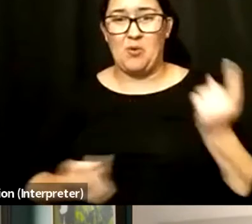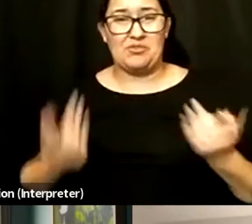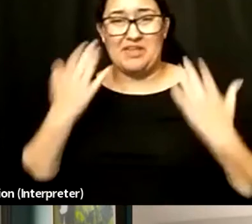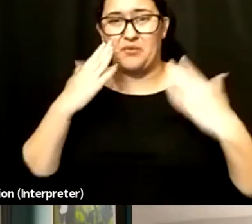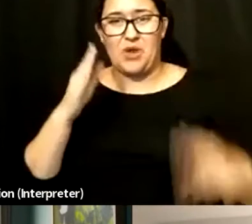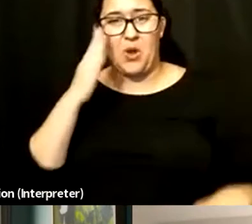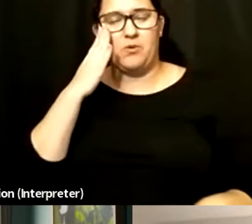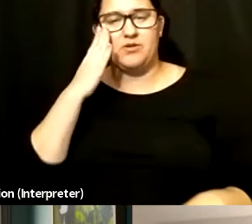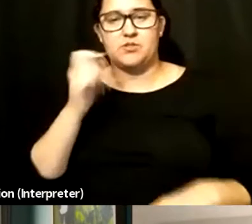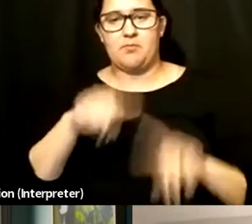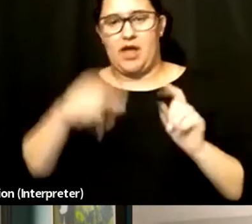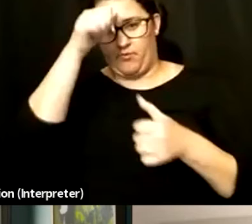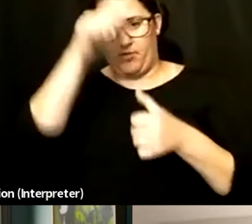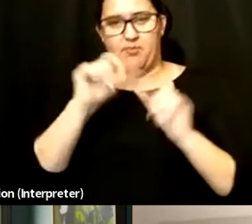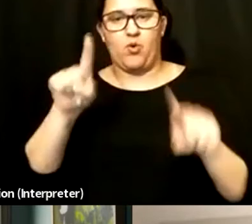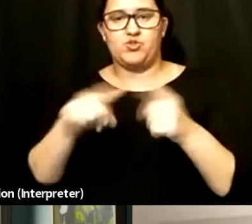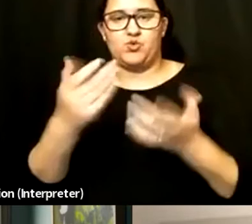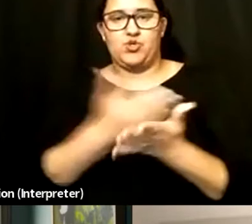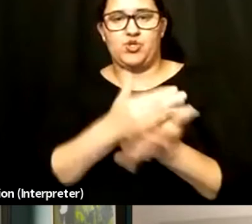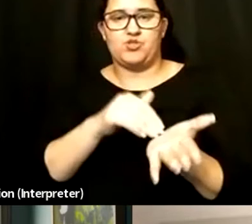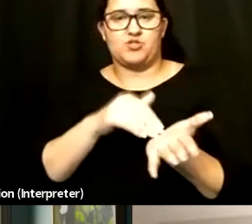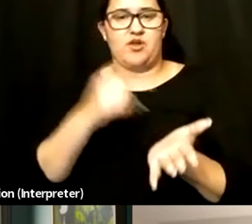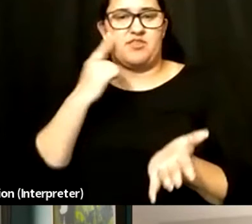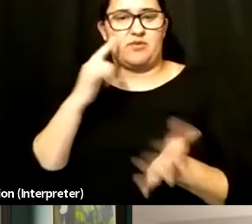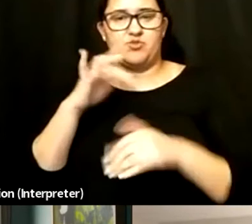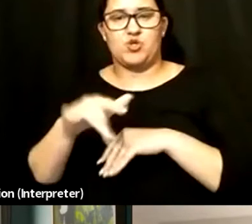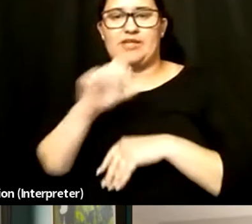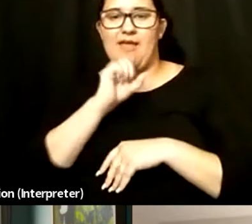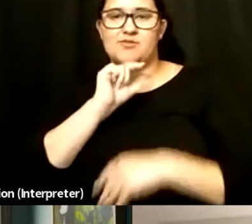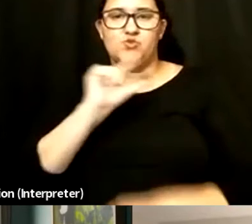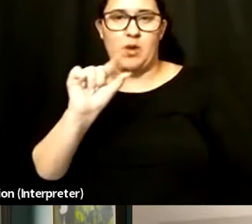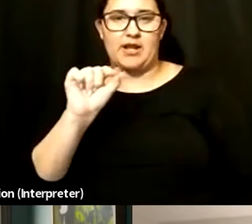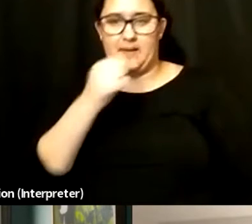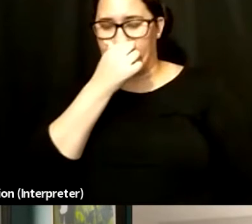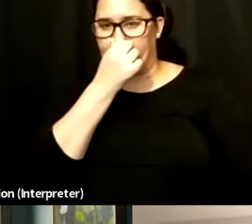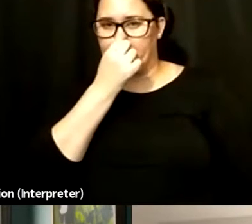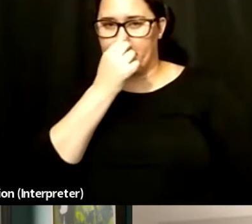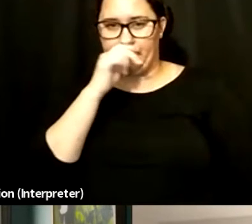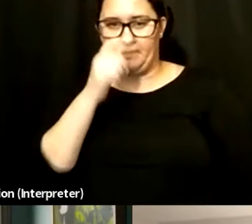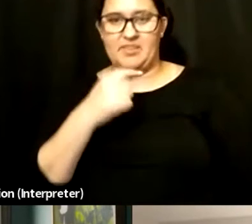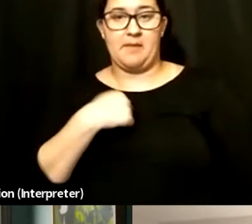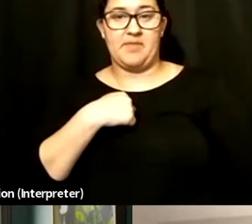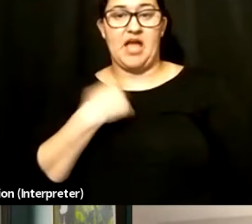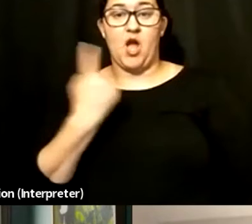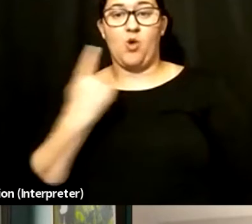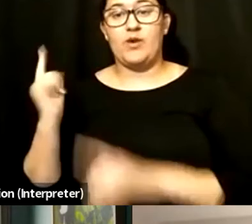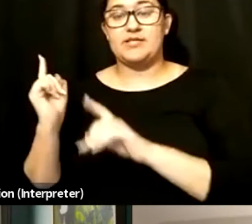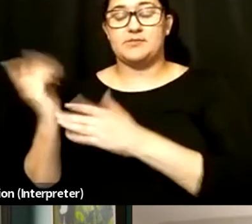was going to a new doctor, and I think I was like in my early 20s, and I always bring like somebody with me as a Black woman going to the